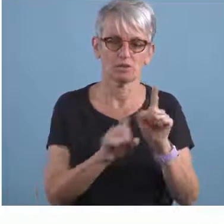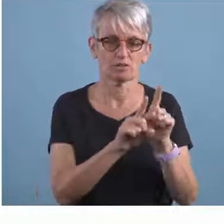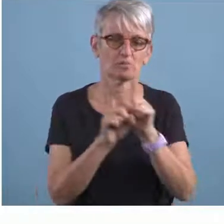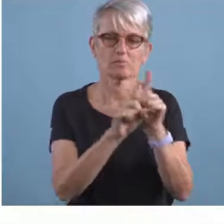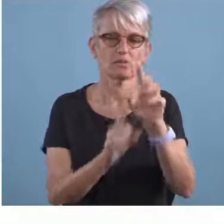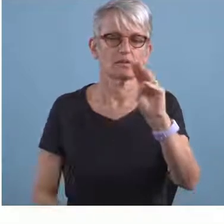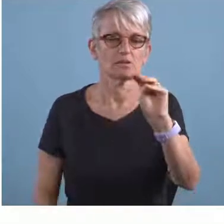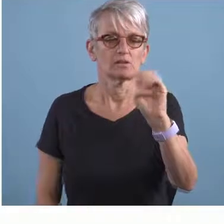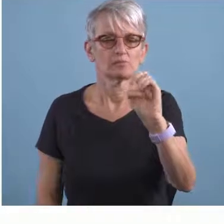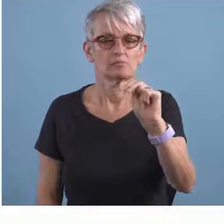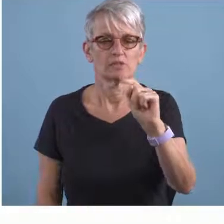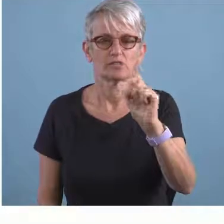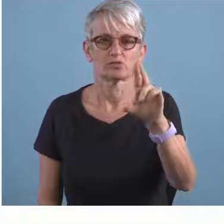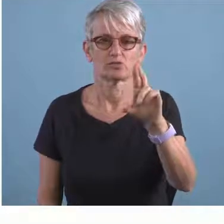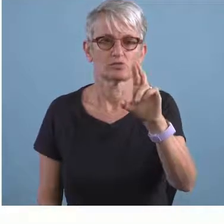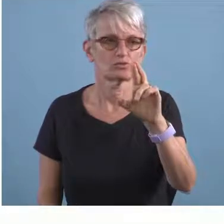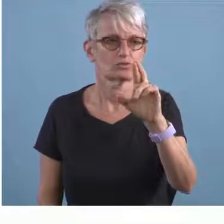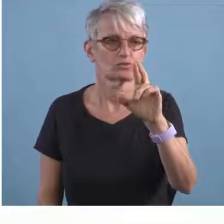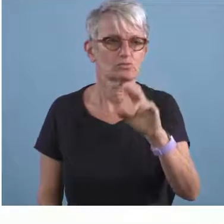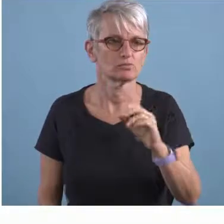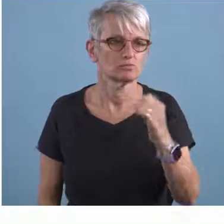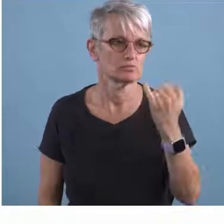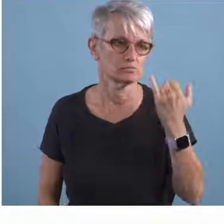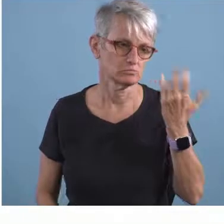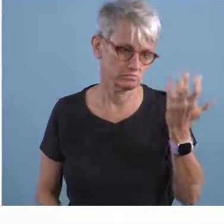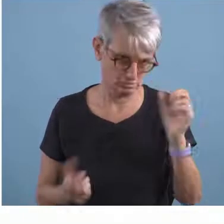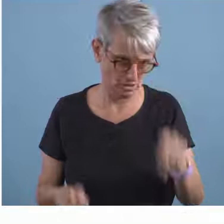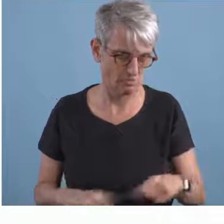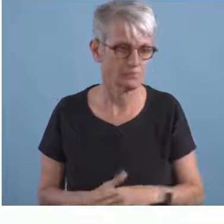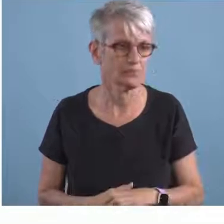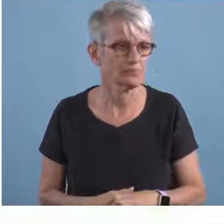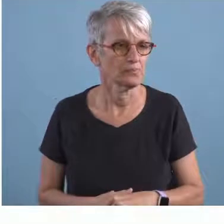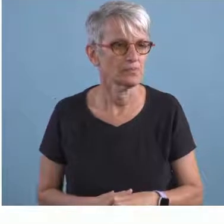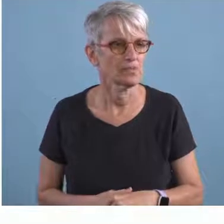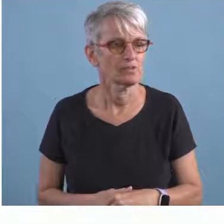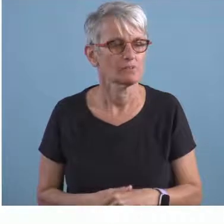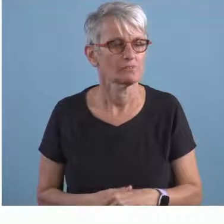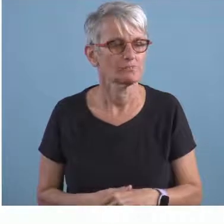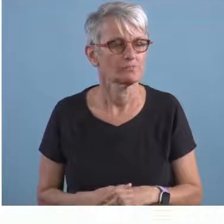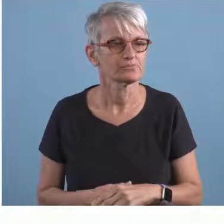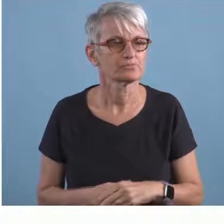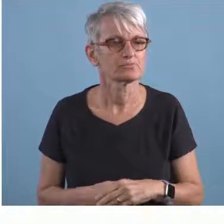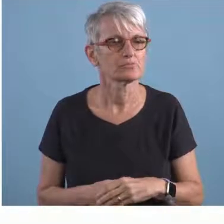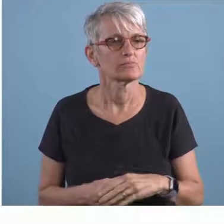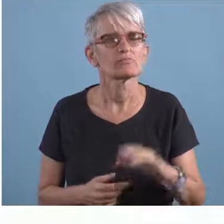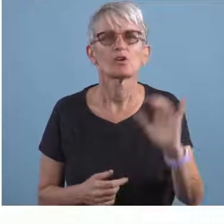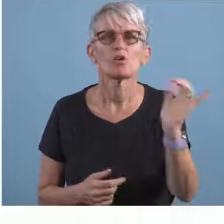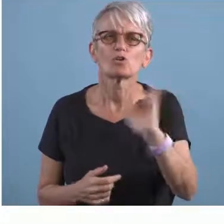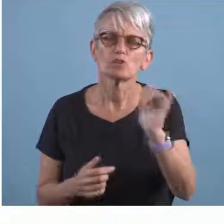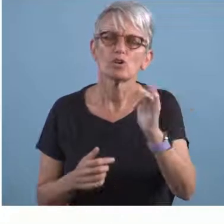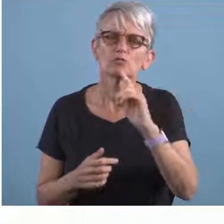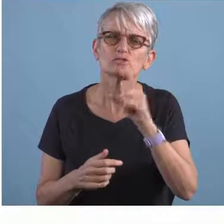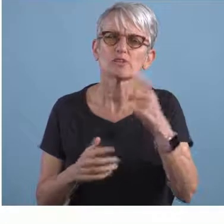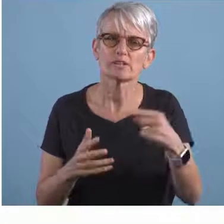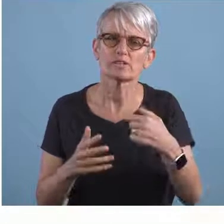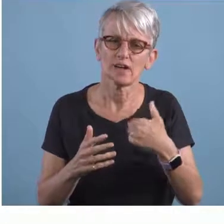process if your agency were so inclined. And assuring that your access